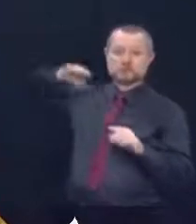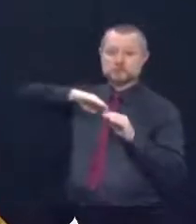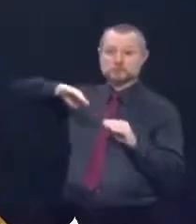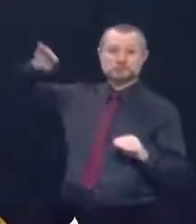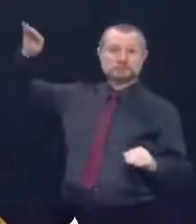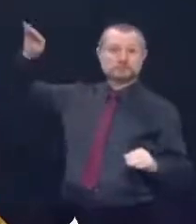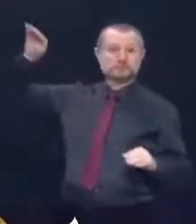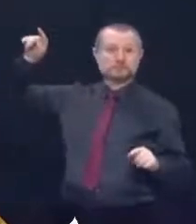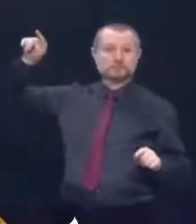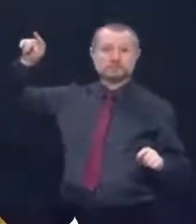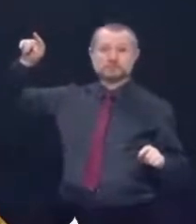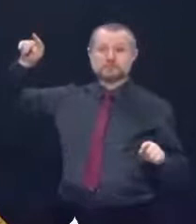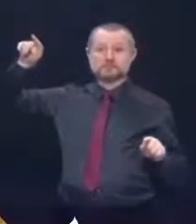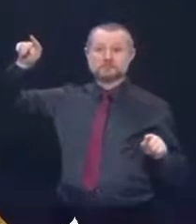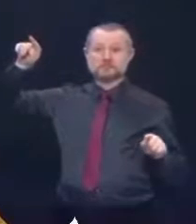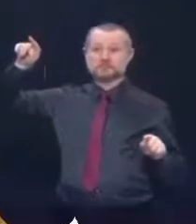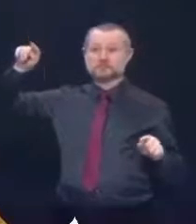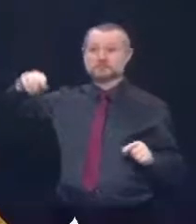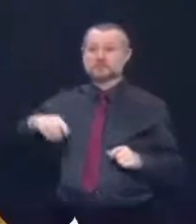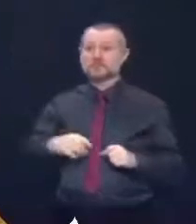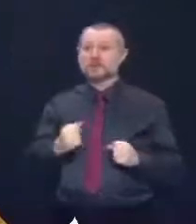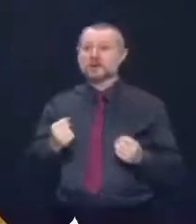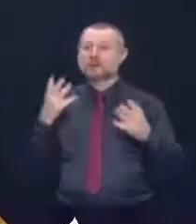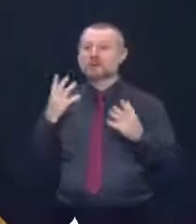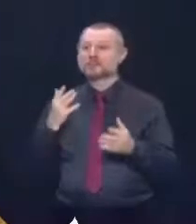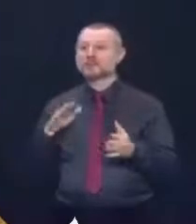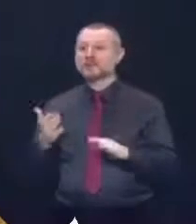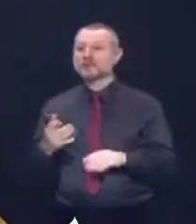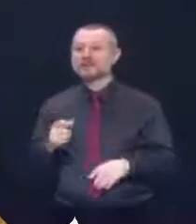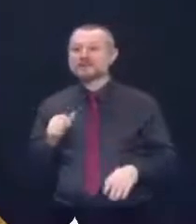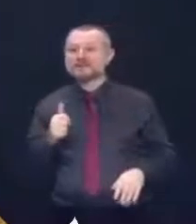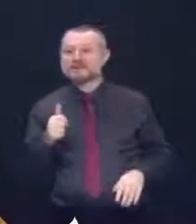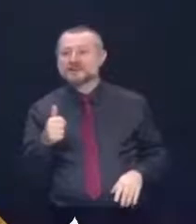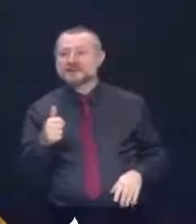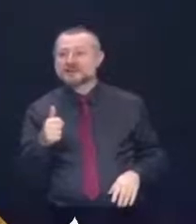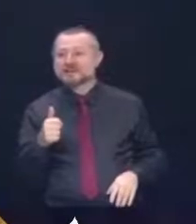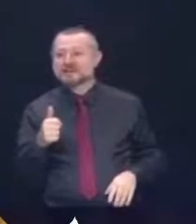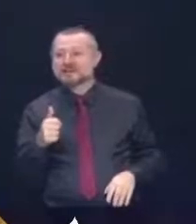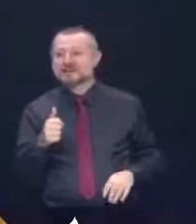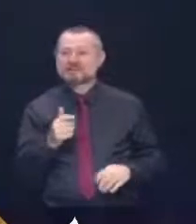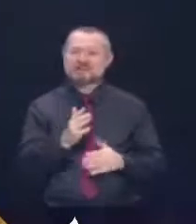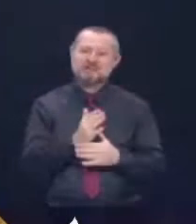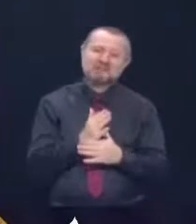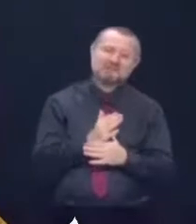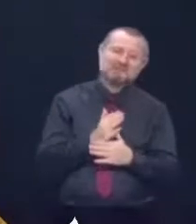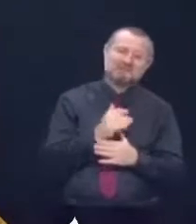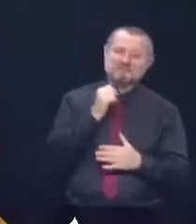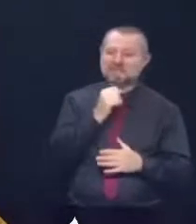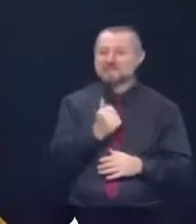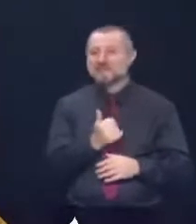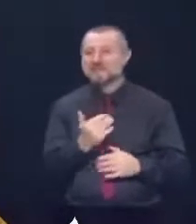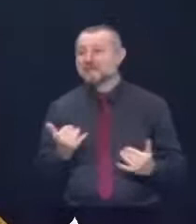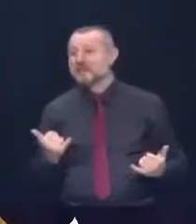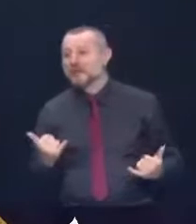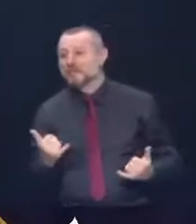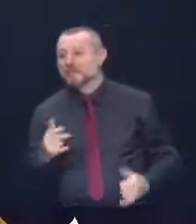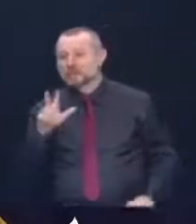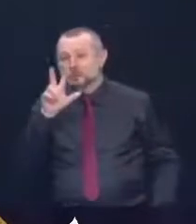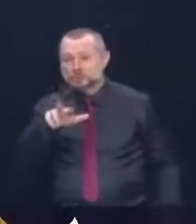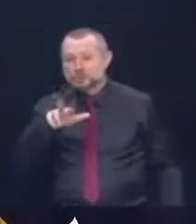3 weeks ago, death rate was about 10, 15. Today it's about